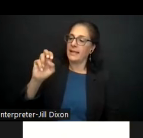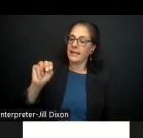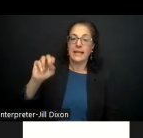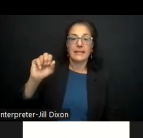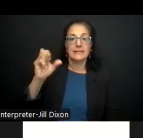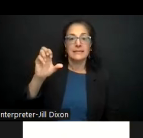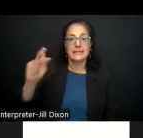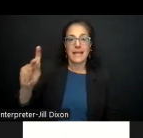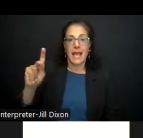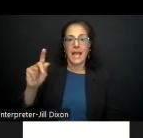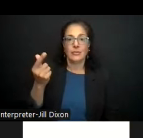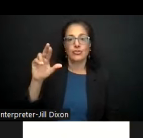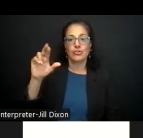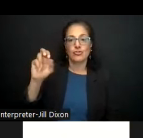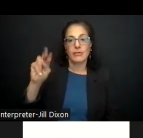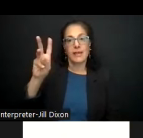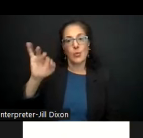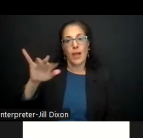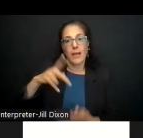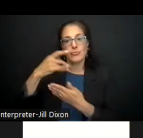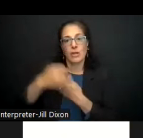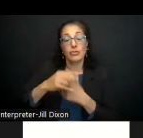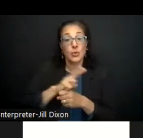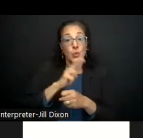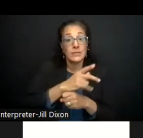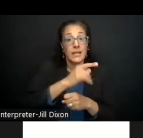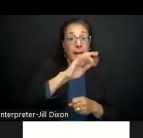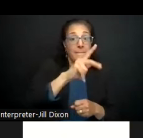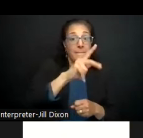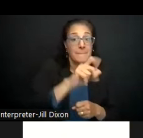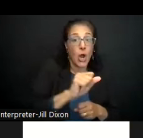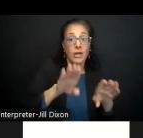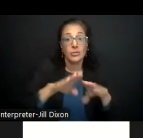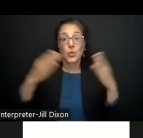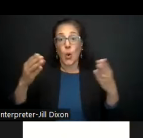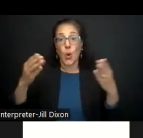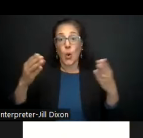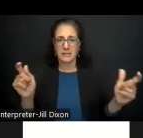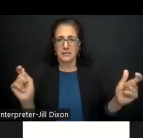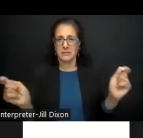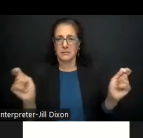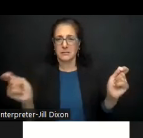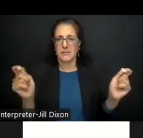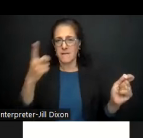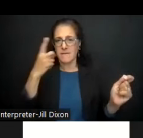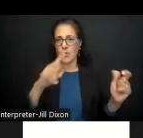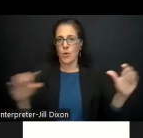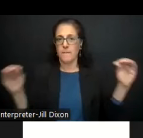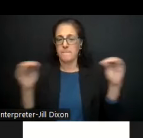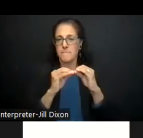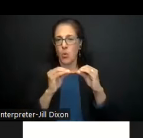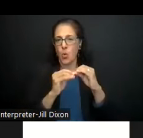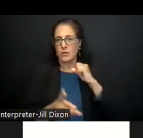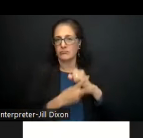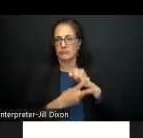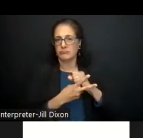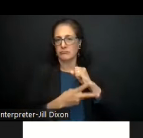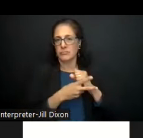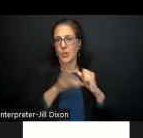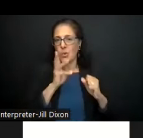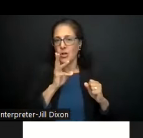existing parks and open spaces, reconfiguring them slightly to have a bit more retentive capability.